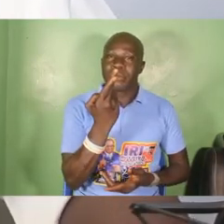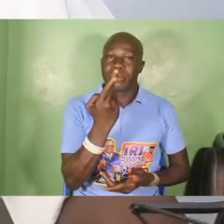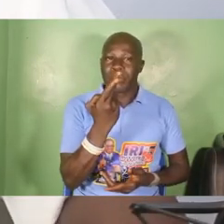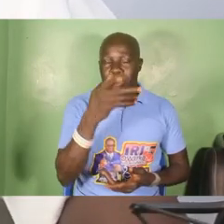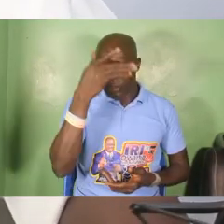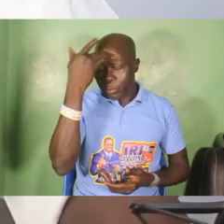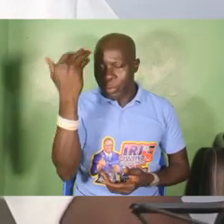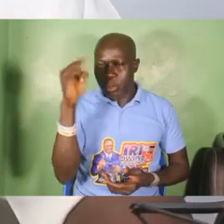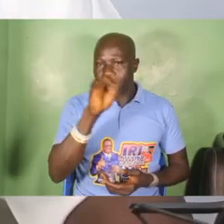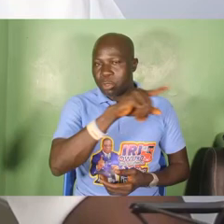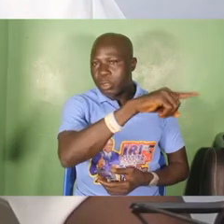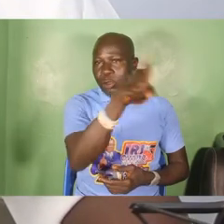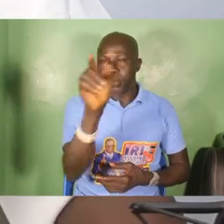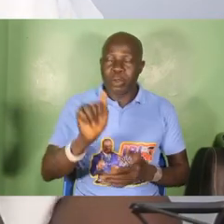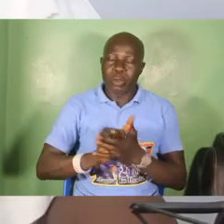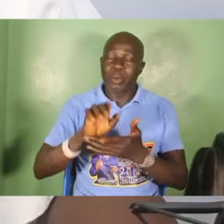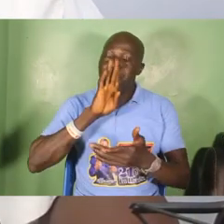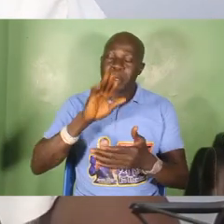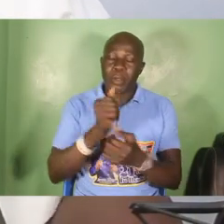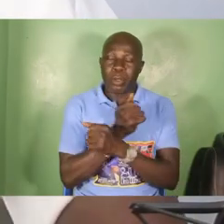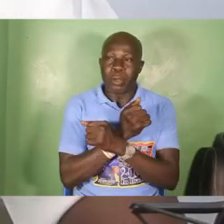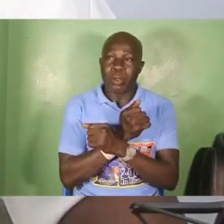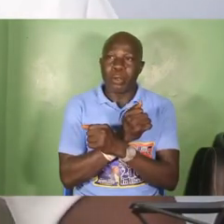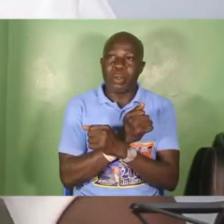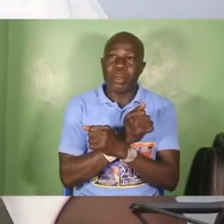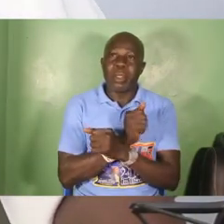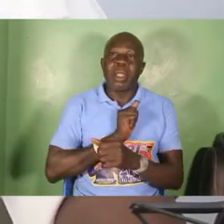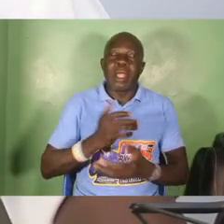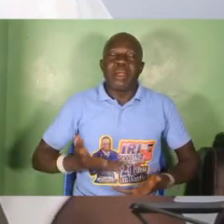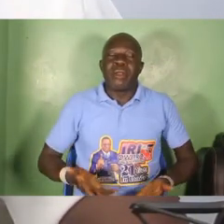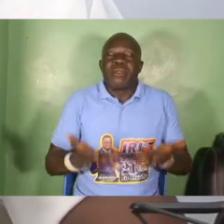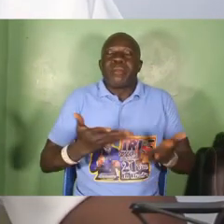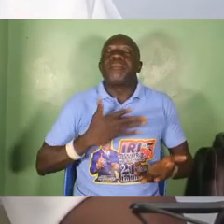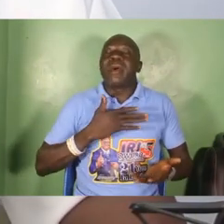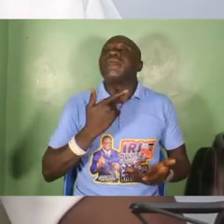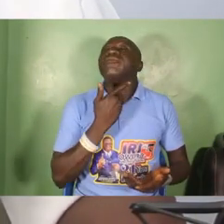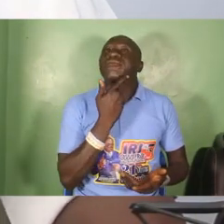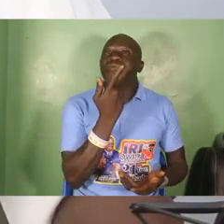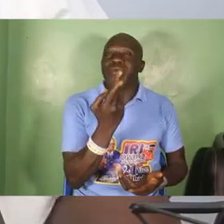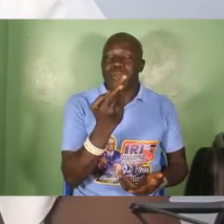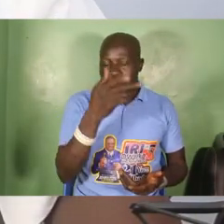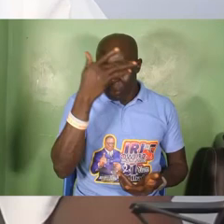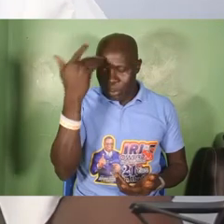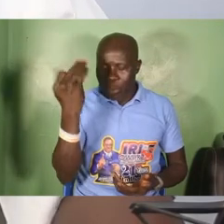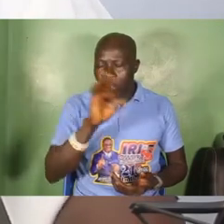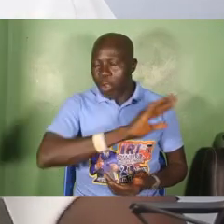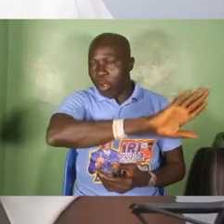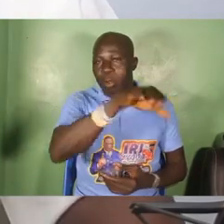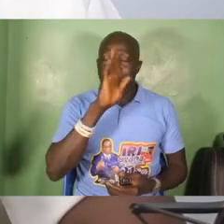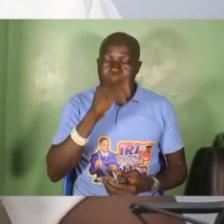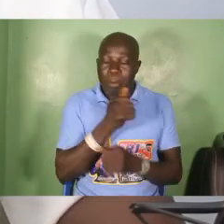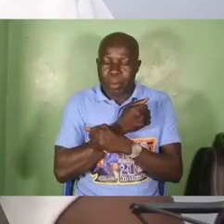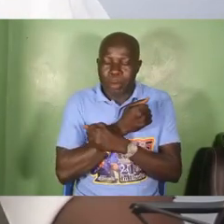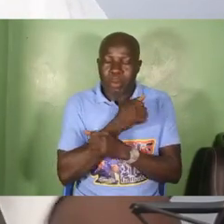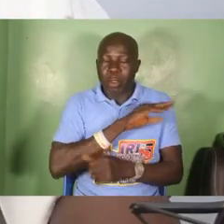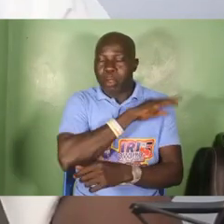lift up my voice. Because of you, beloved. Mo gbe ohun soke. I lift up my voice. Nitori eyin ayanfe Olodumare.